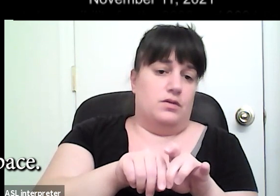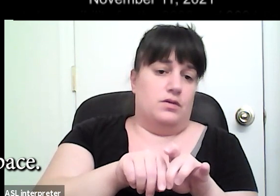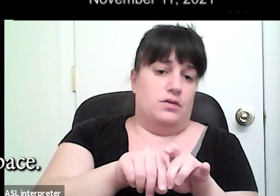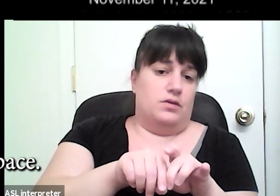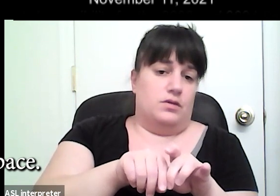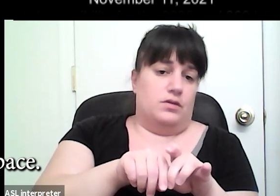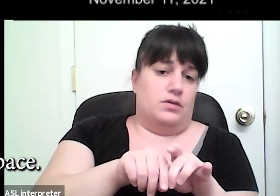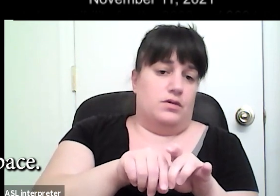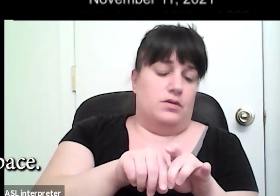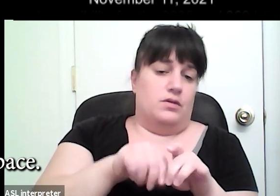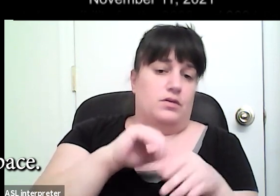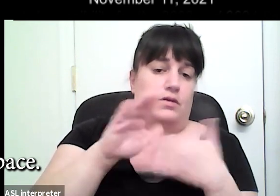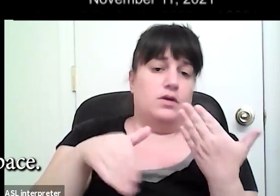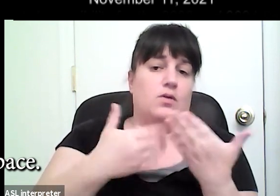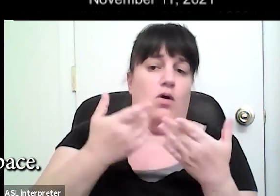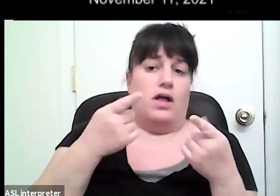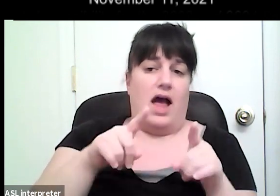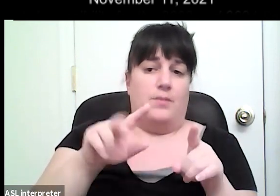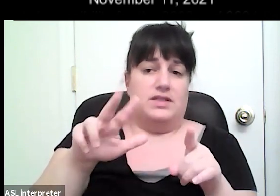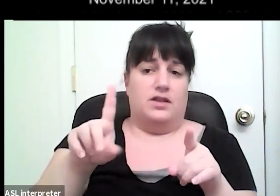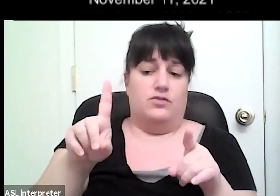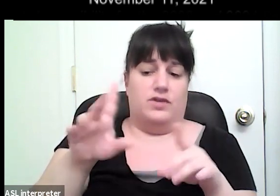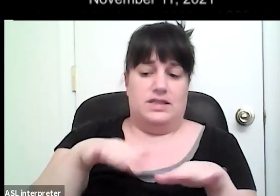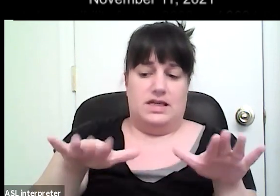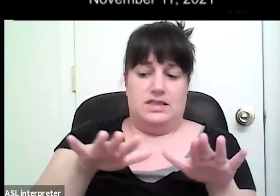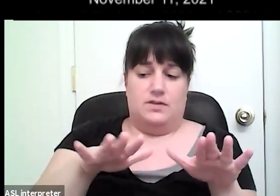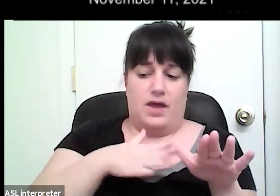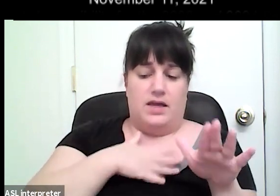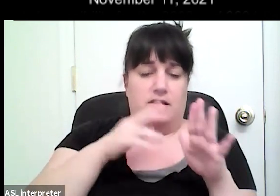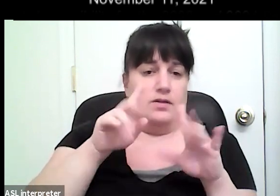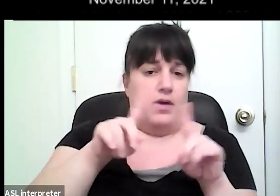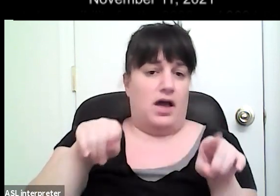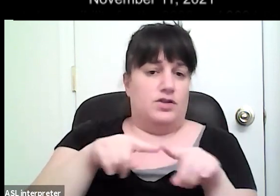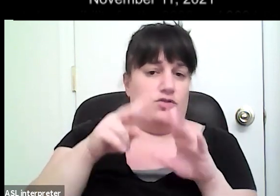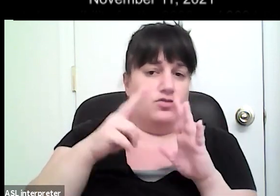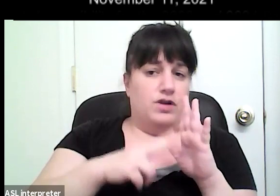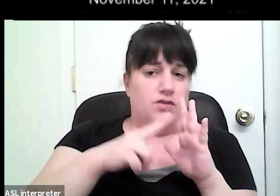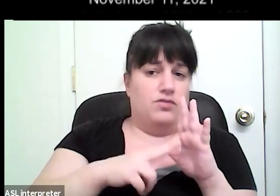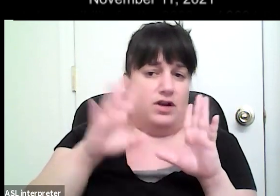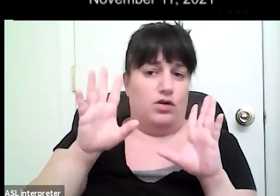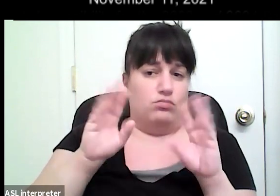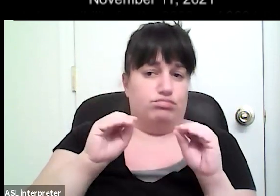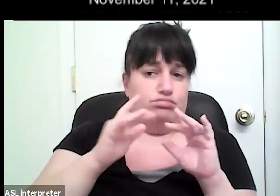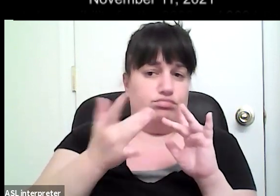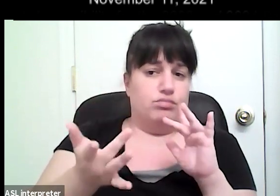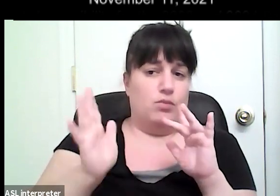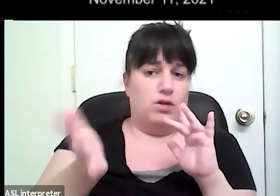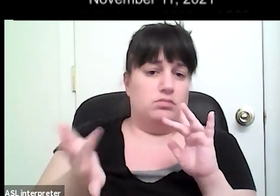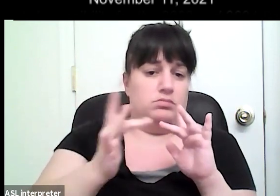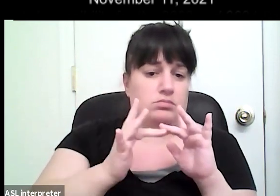And this all actually happens in 3D space. Unfortunately, my screen reader has turned off. I'm going to turn it back